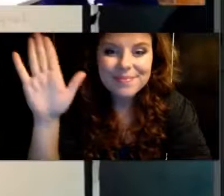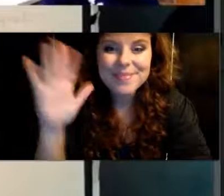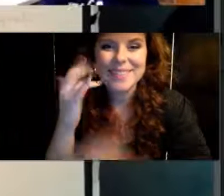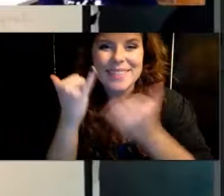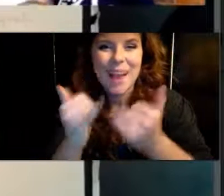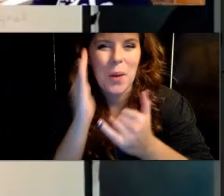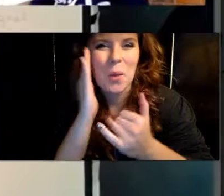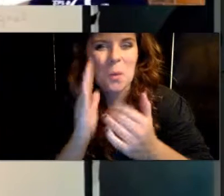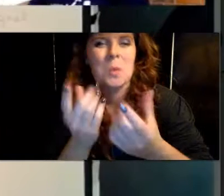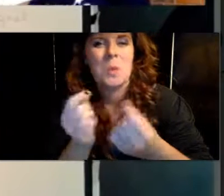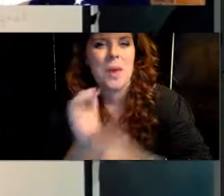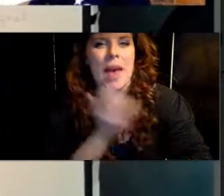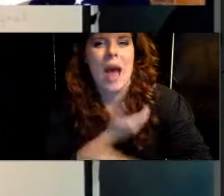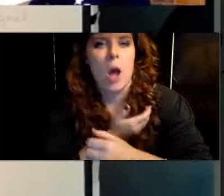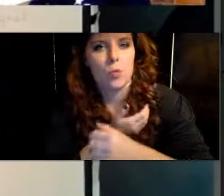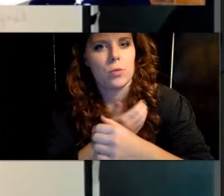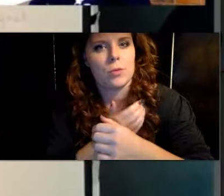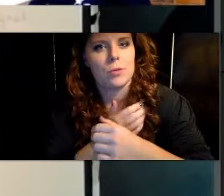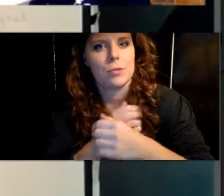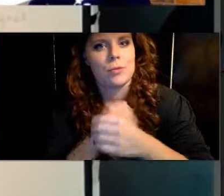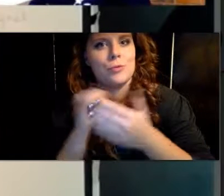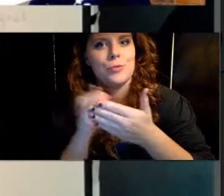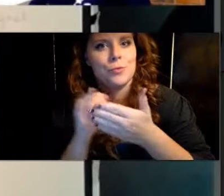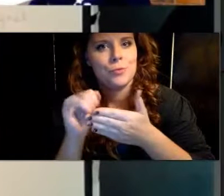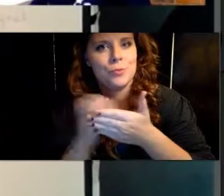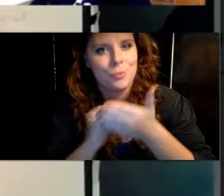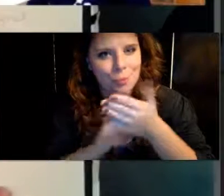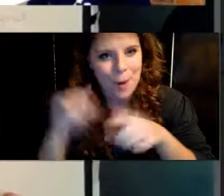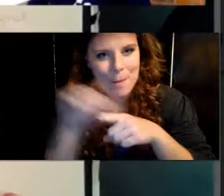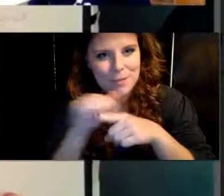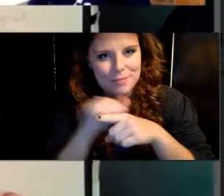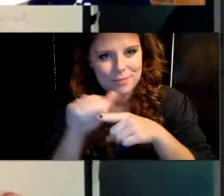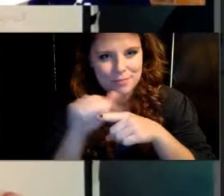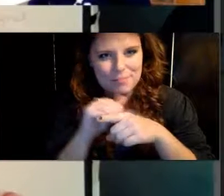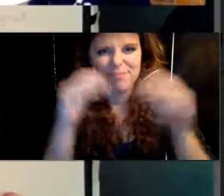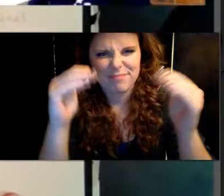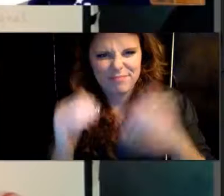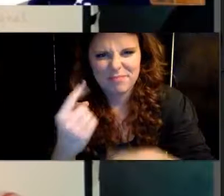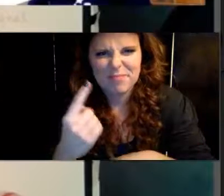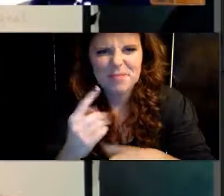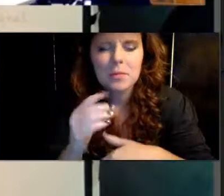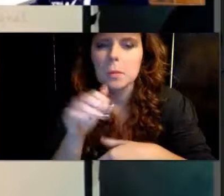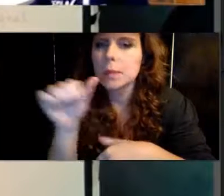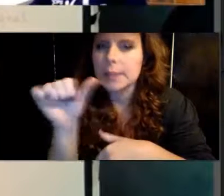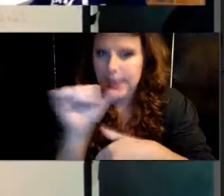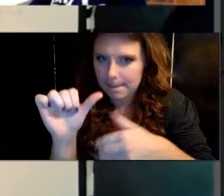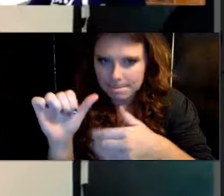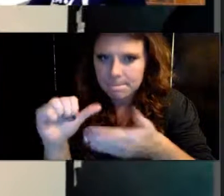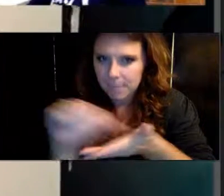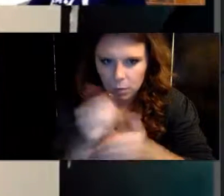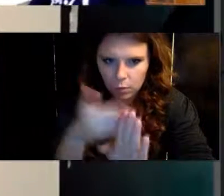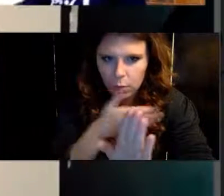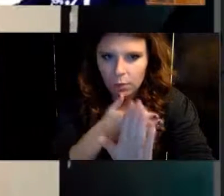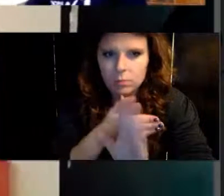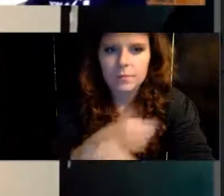guys, today we are going to do our next drawing practice, and we're going to just go on that same page that we were on before. So we